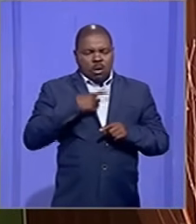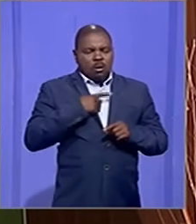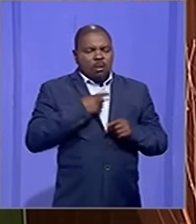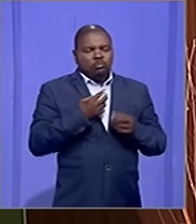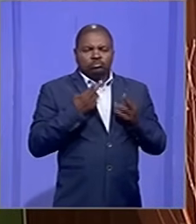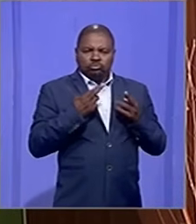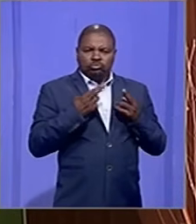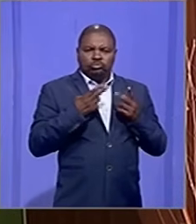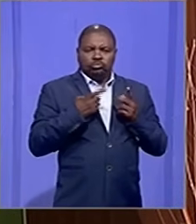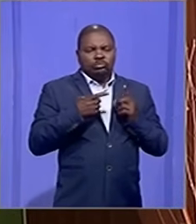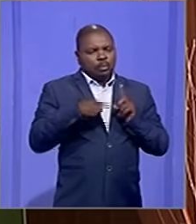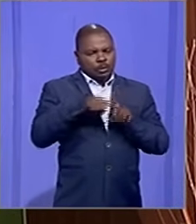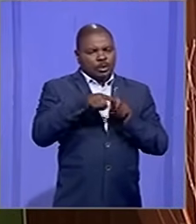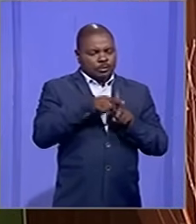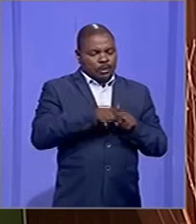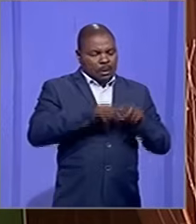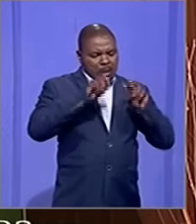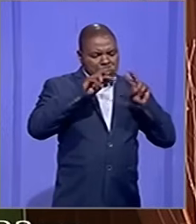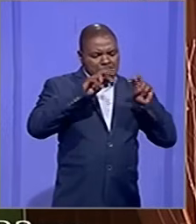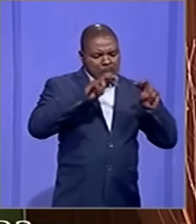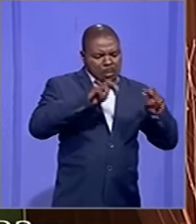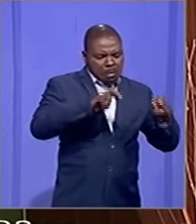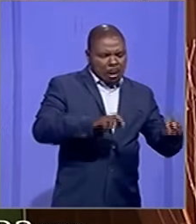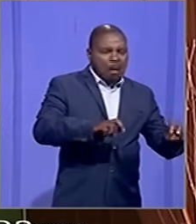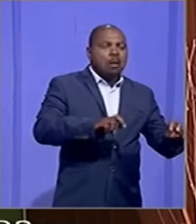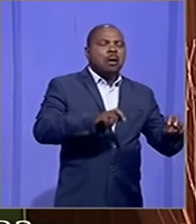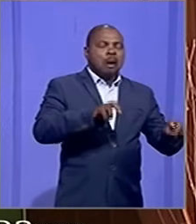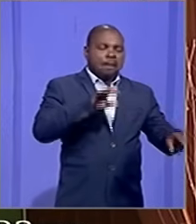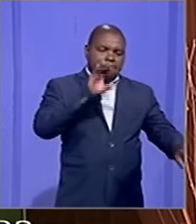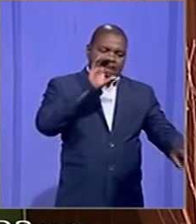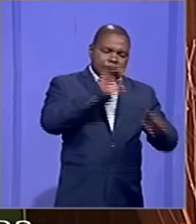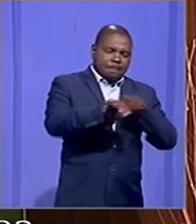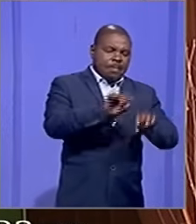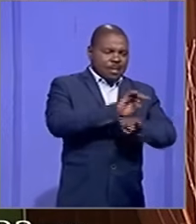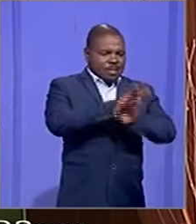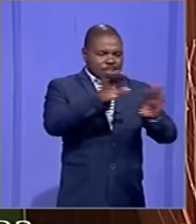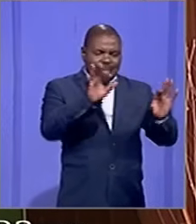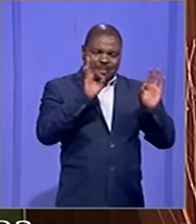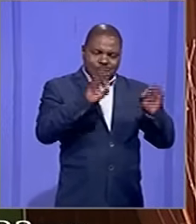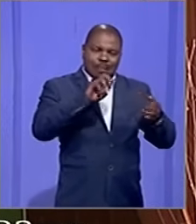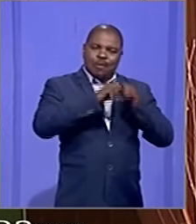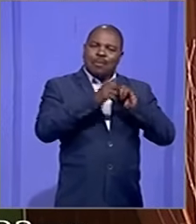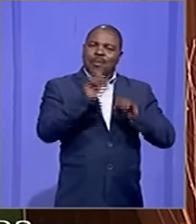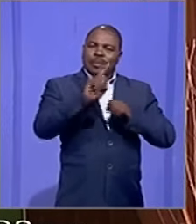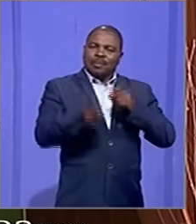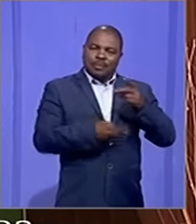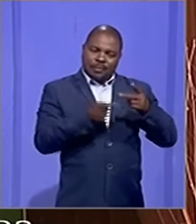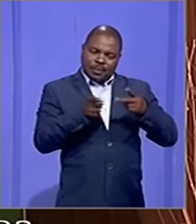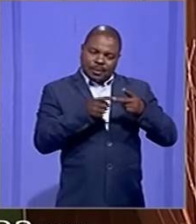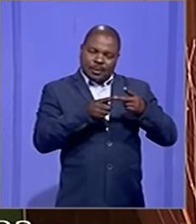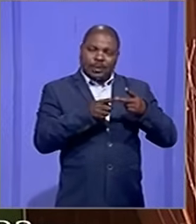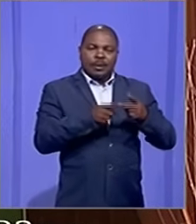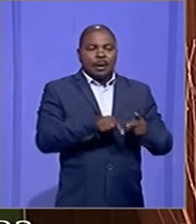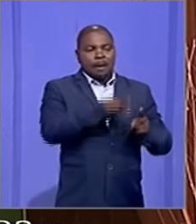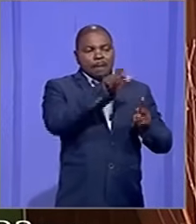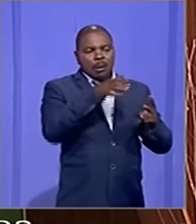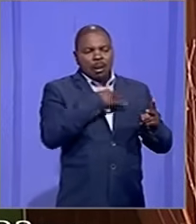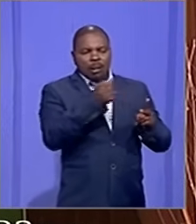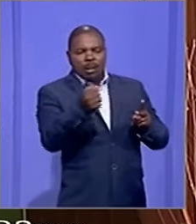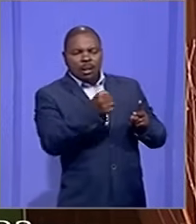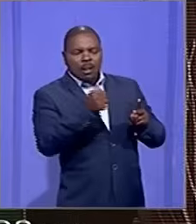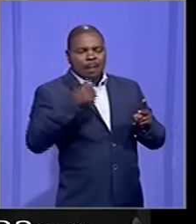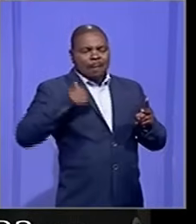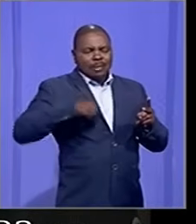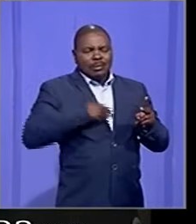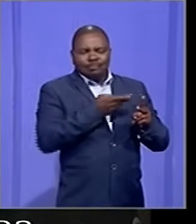rona tsa dipatlisiso gore di tla re tlisetsa bonnete ba taba e re kgone tseba le mefuta ya batho be re ba hirile mo